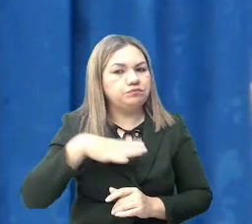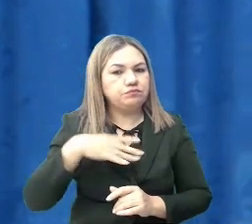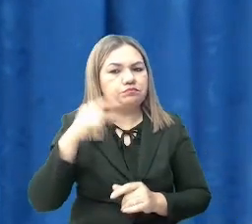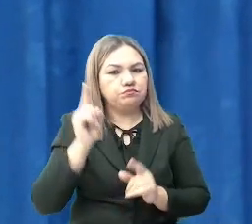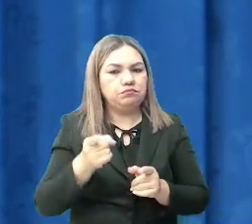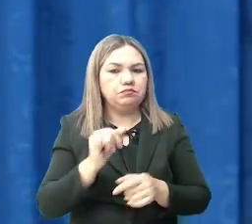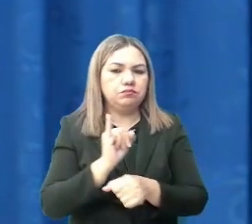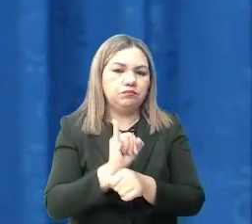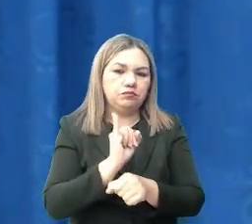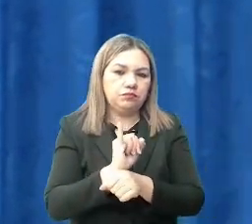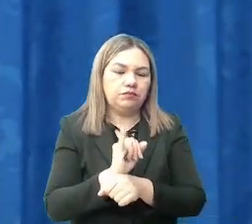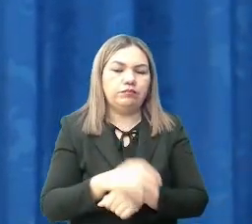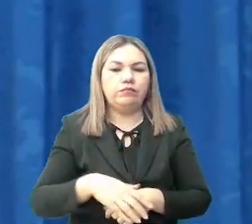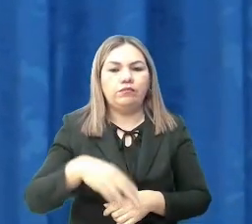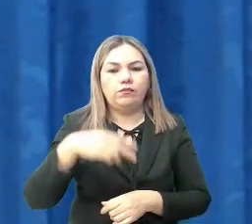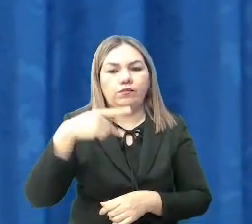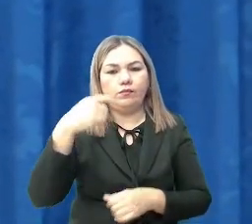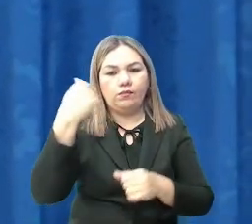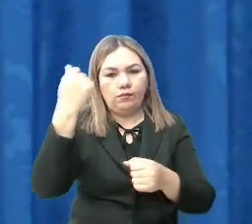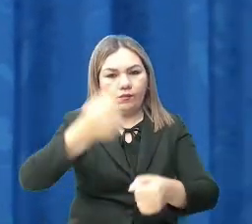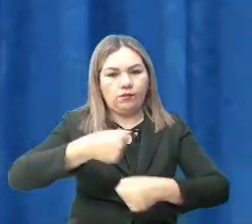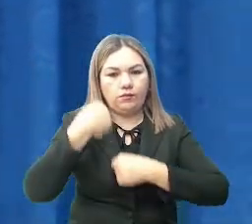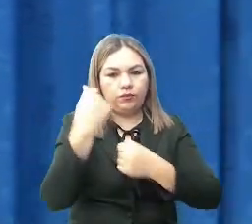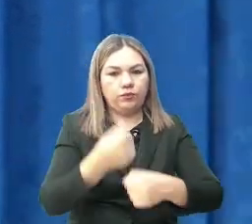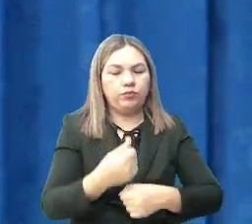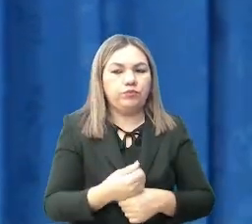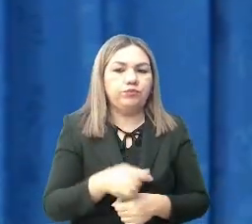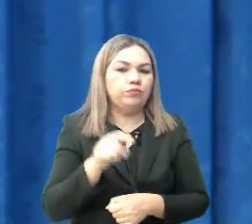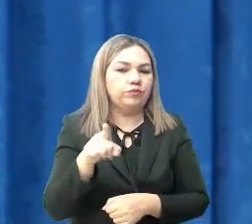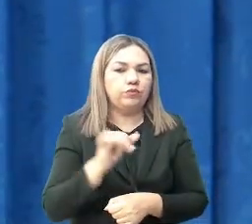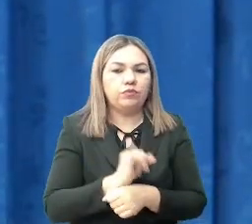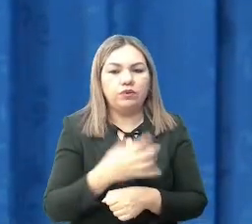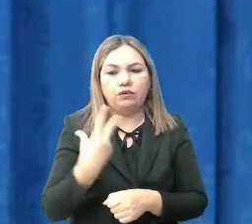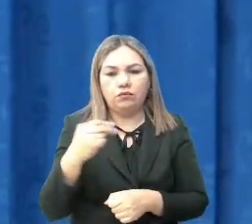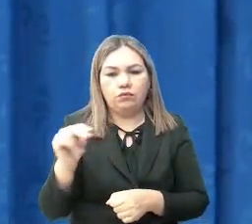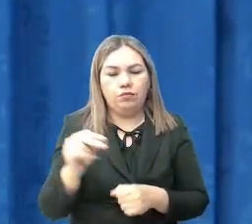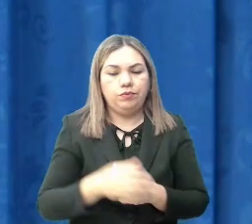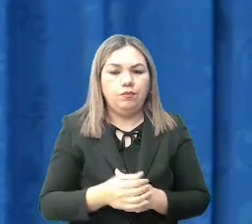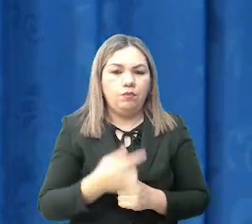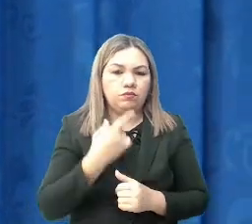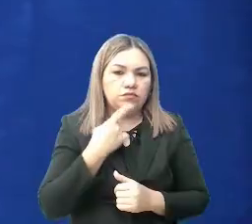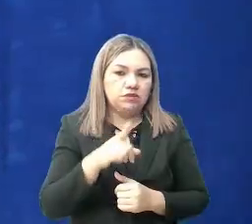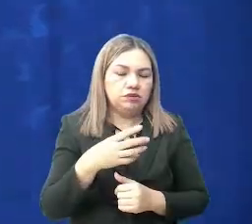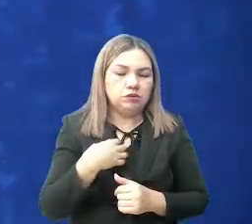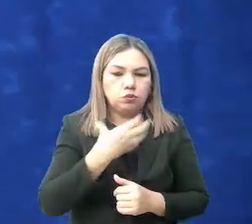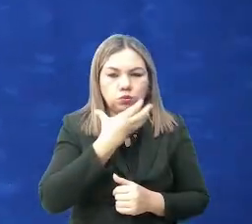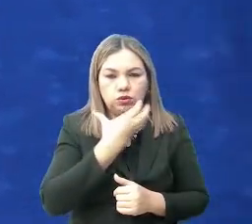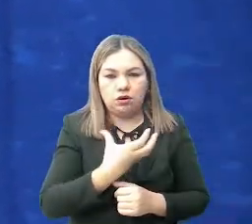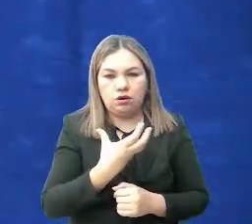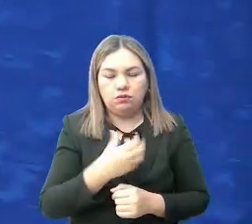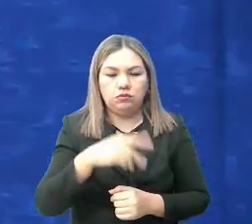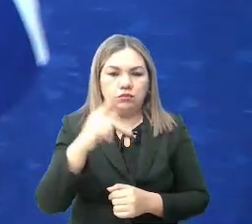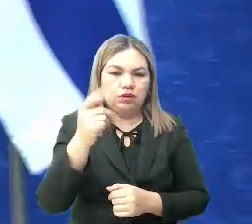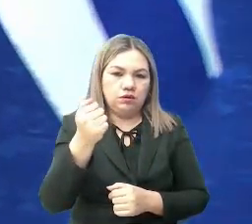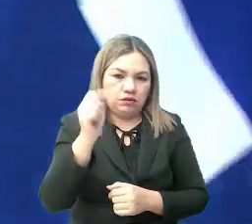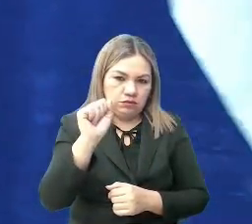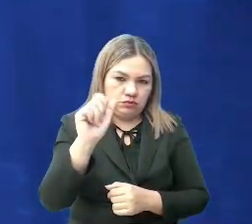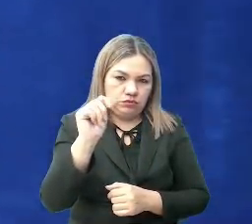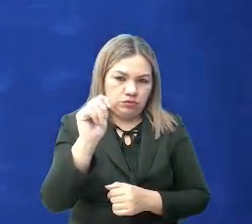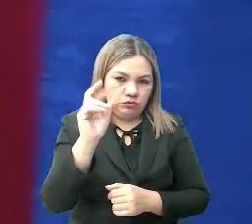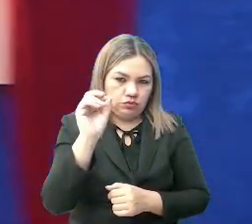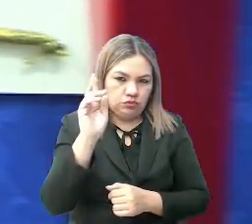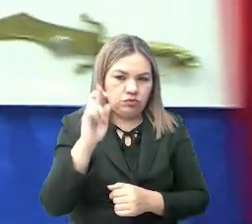It's like God lives there and no longer lives in your church. And she said that. And